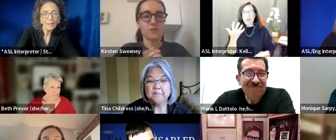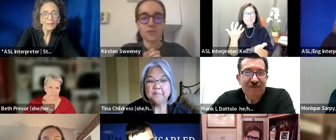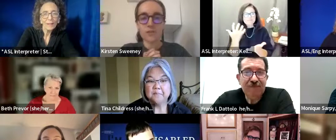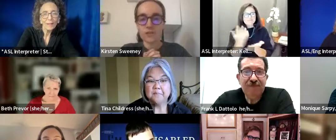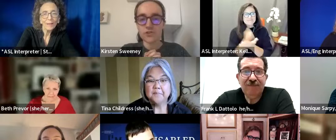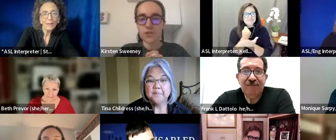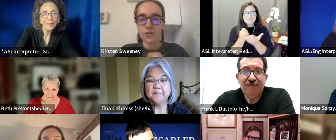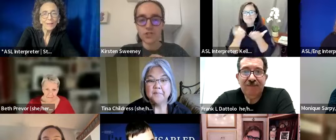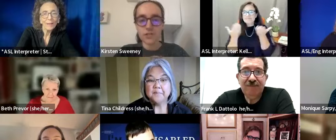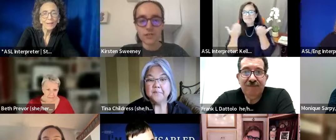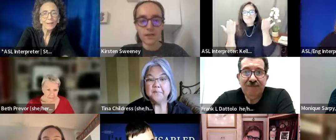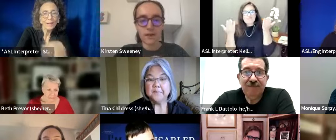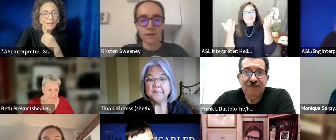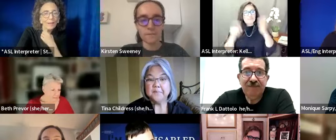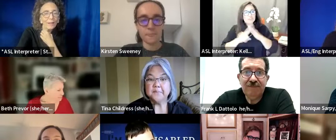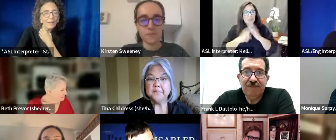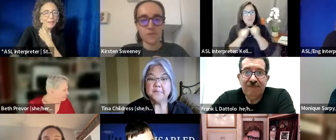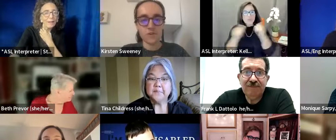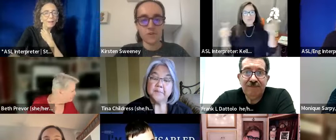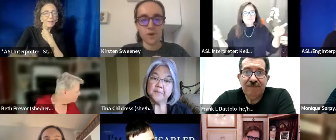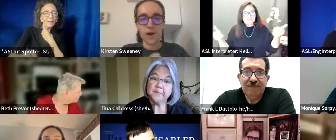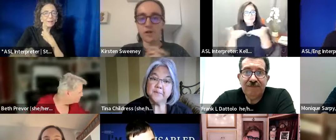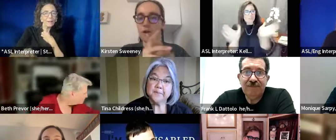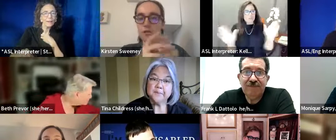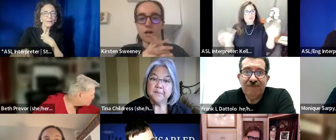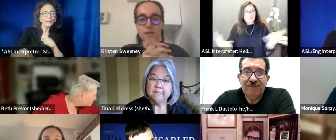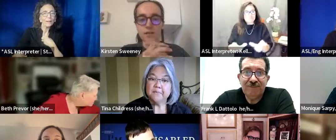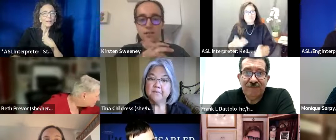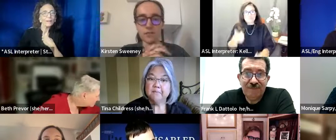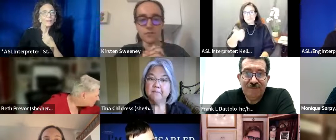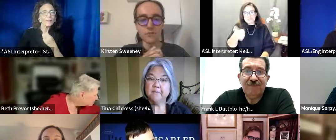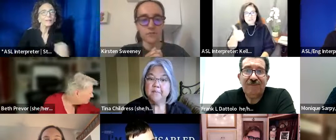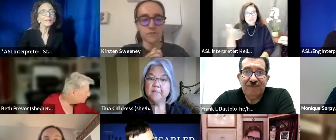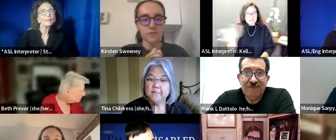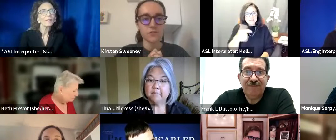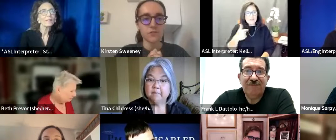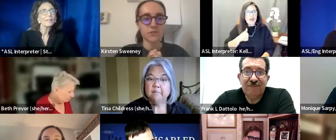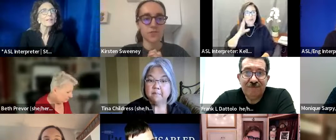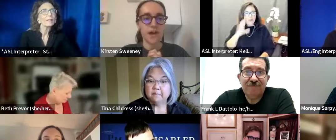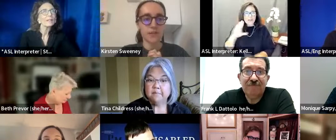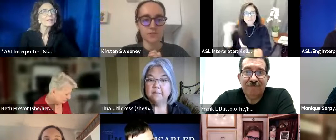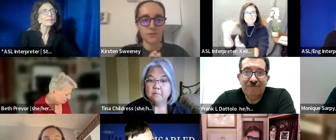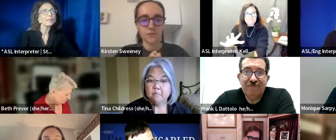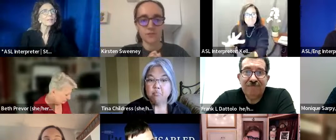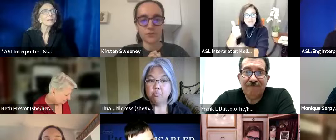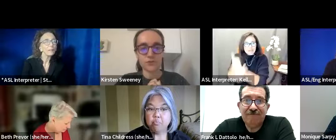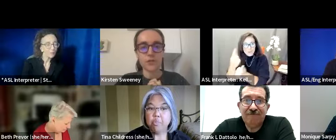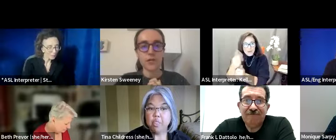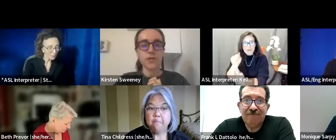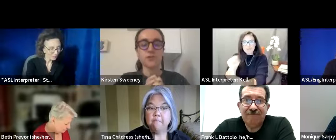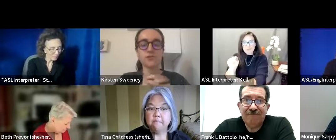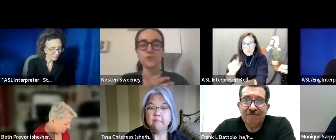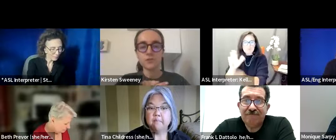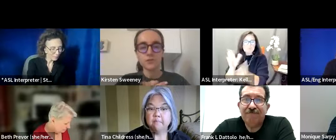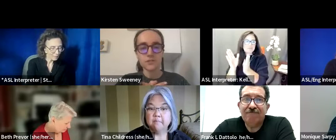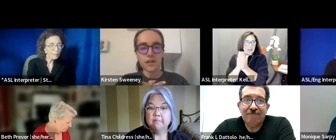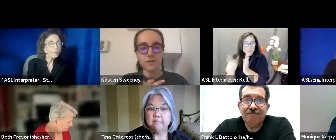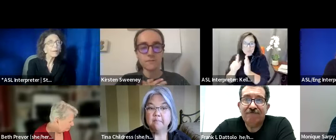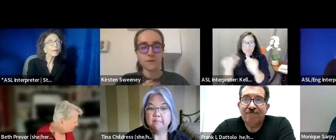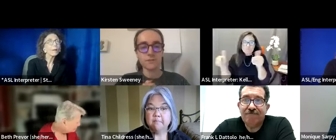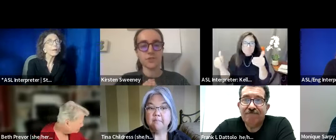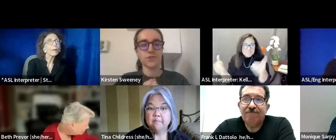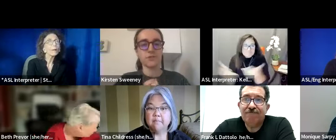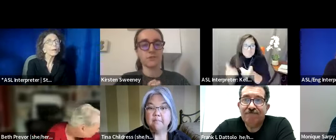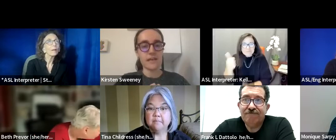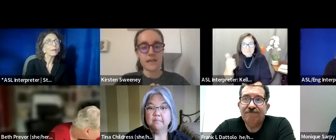a general introduction. So I'll call on each of you individually, just ask you to introduce